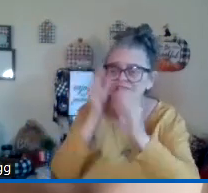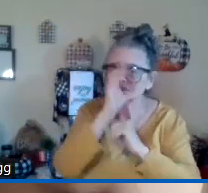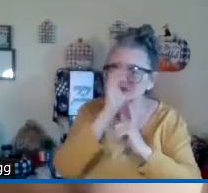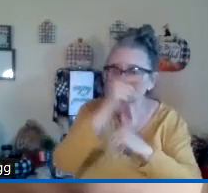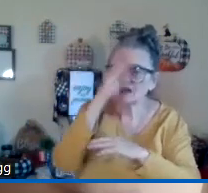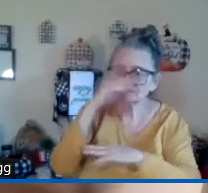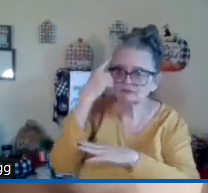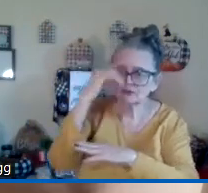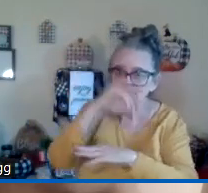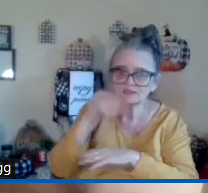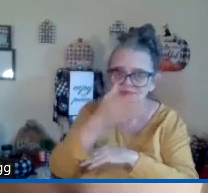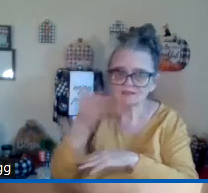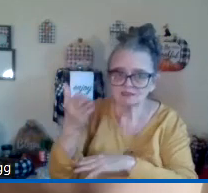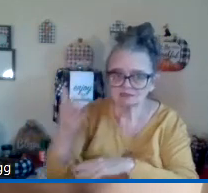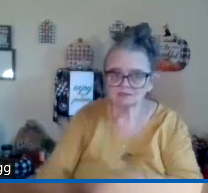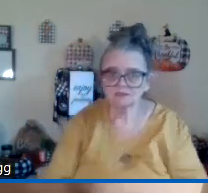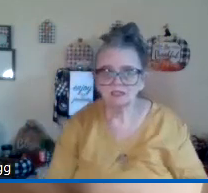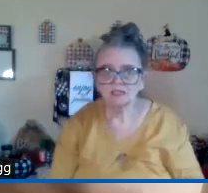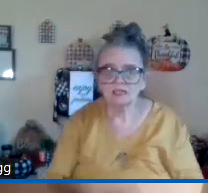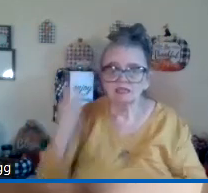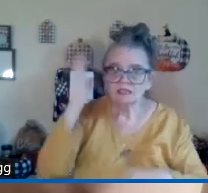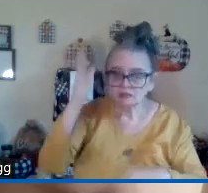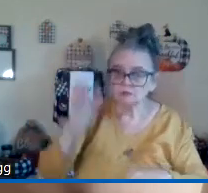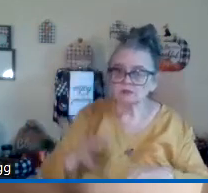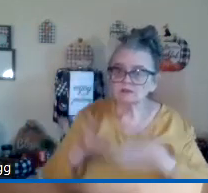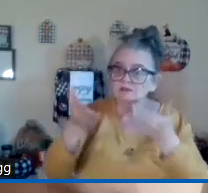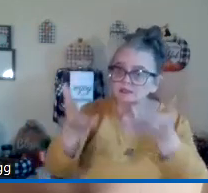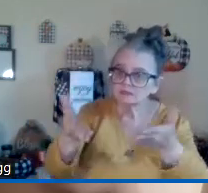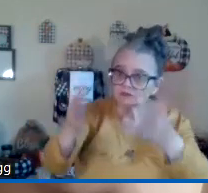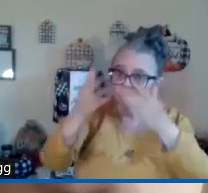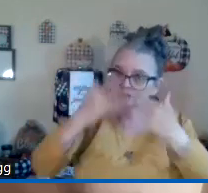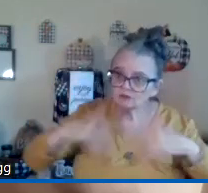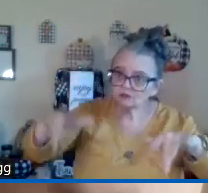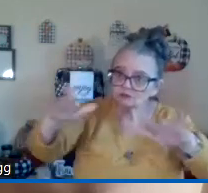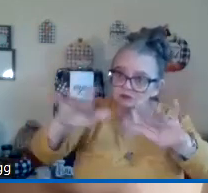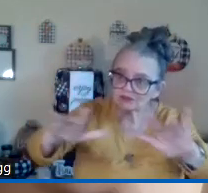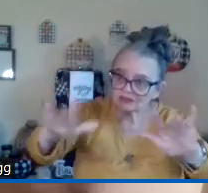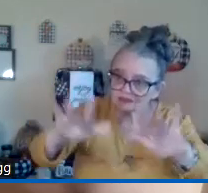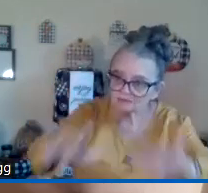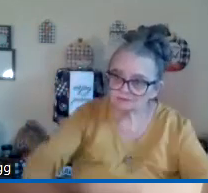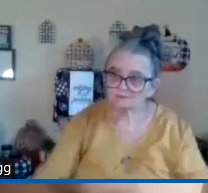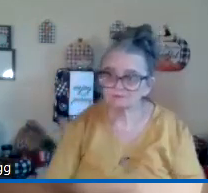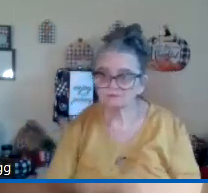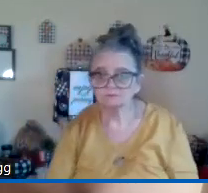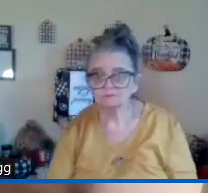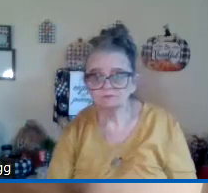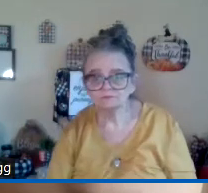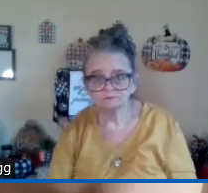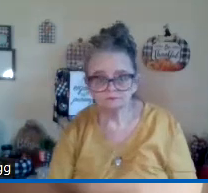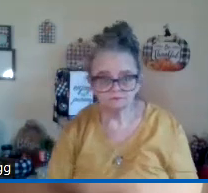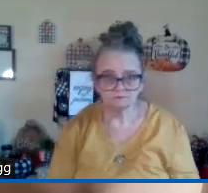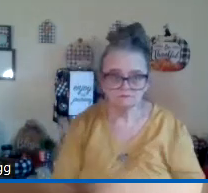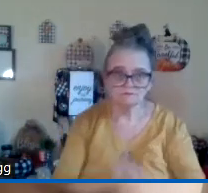and seek God for these things. And he will give you mercy.